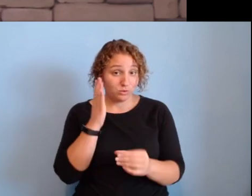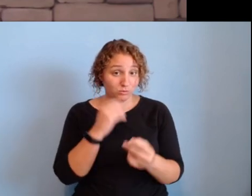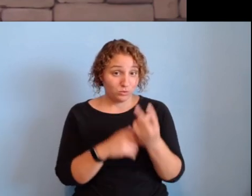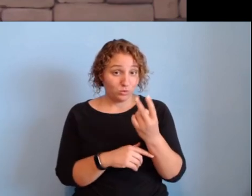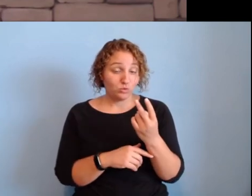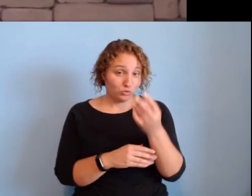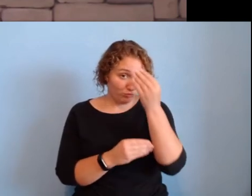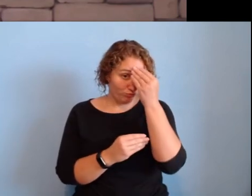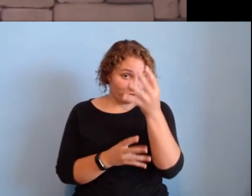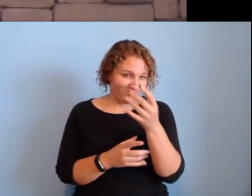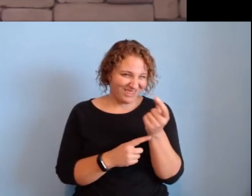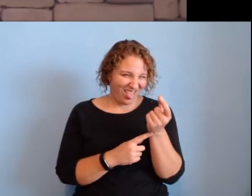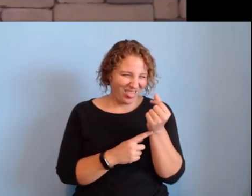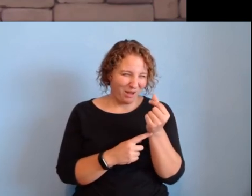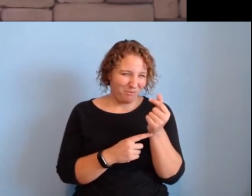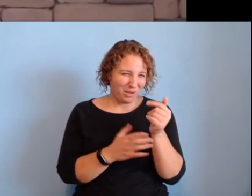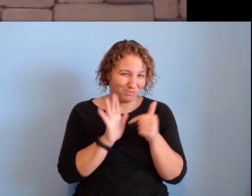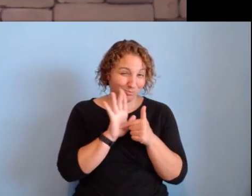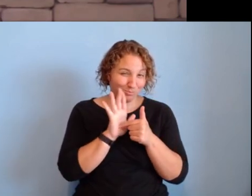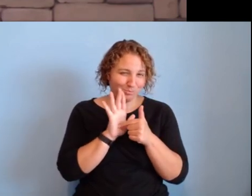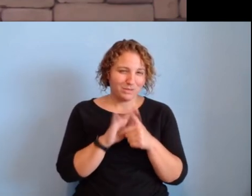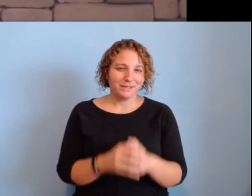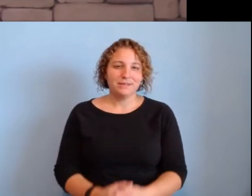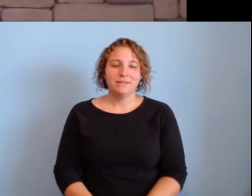Just a hint. Hint.